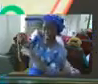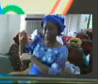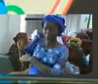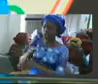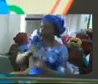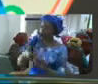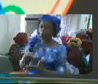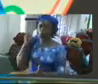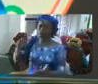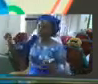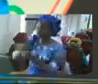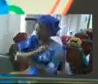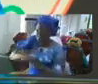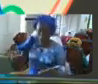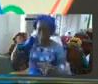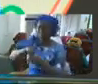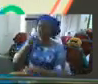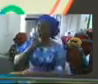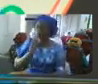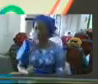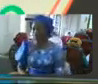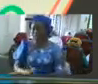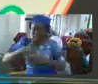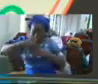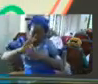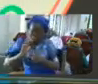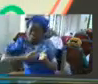they praised God.